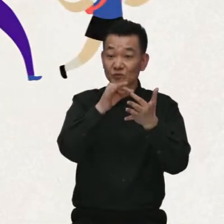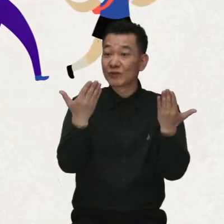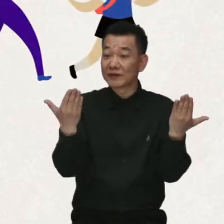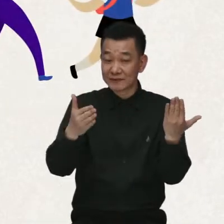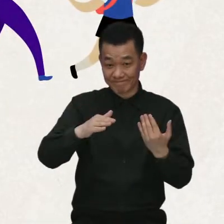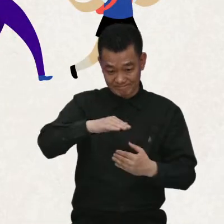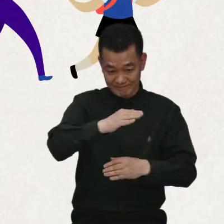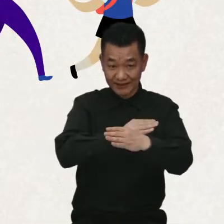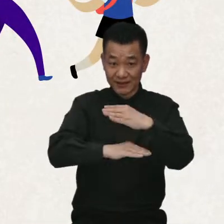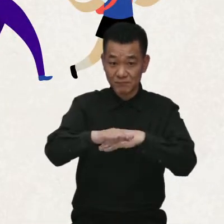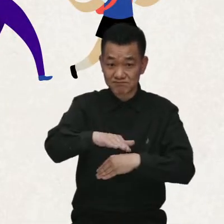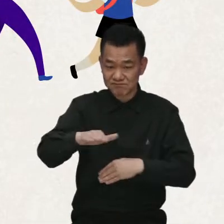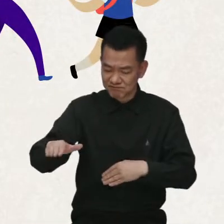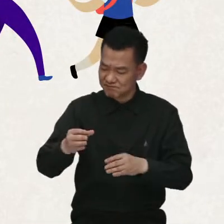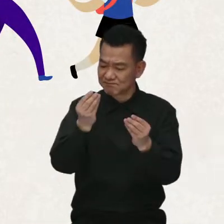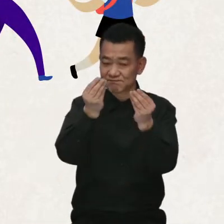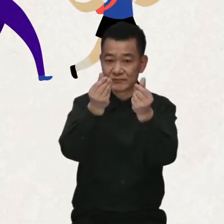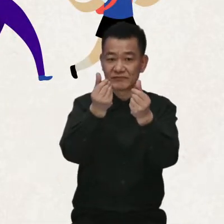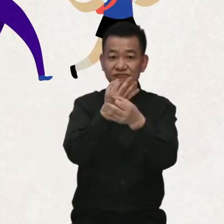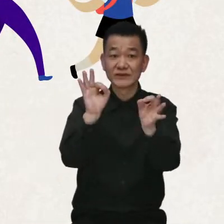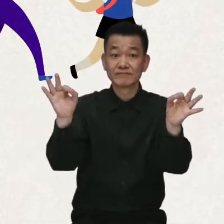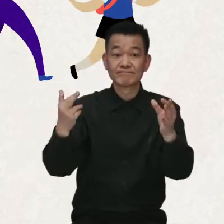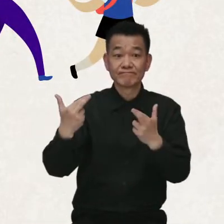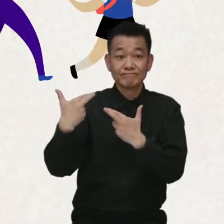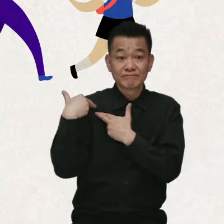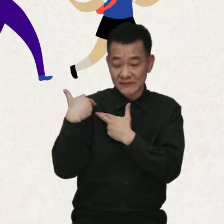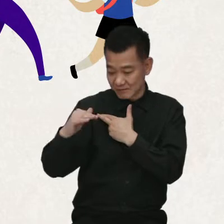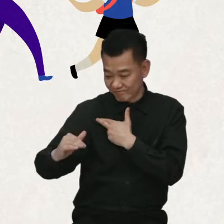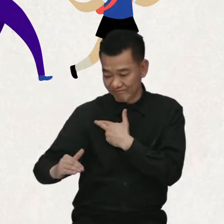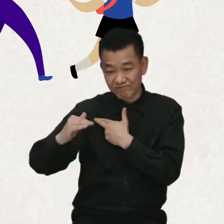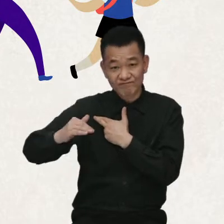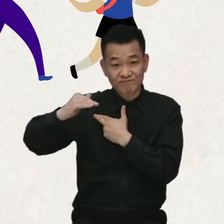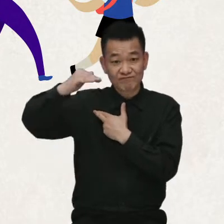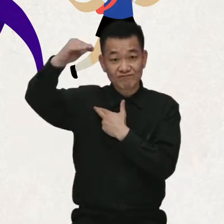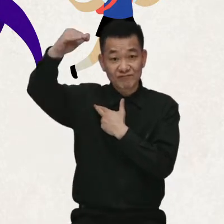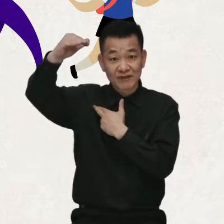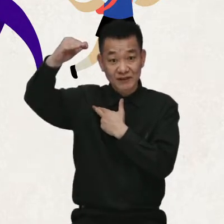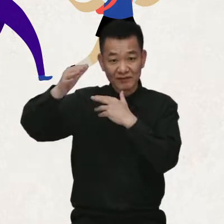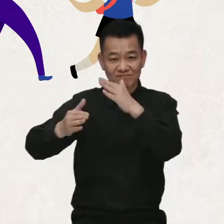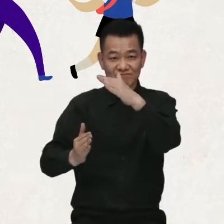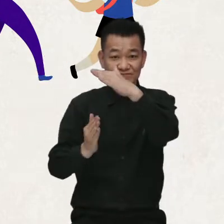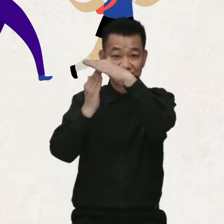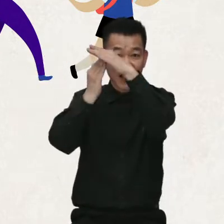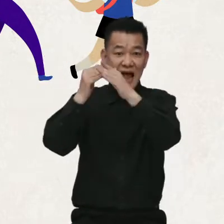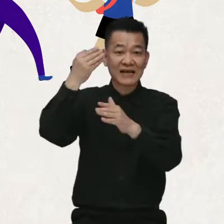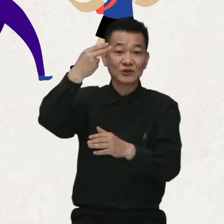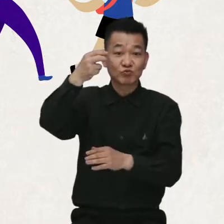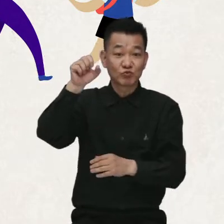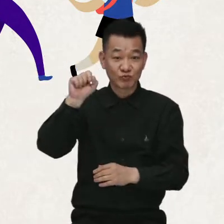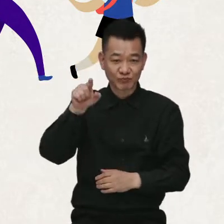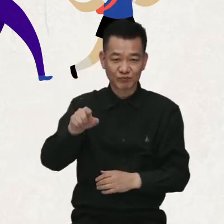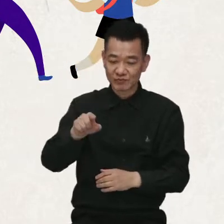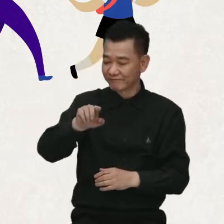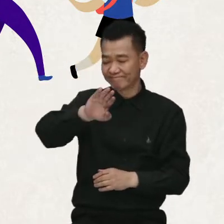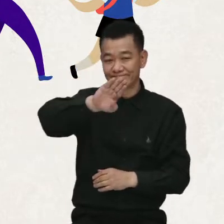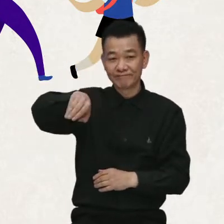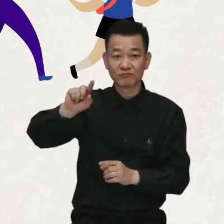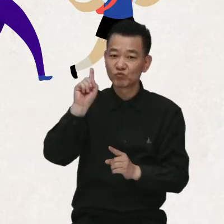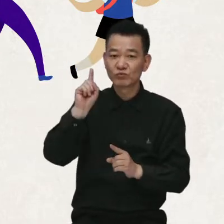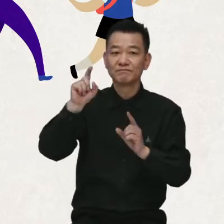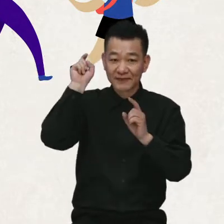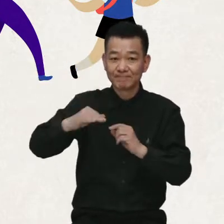Especially, children with disabilities shall not be excluded from free and compulsory primary education or from